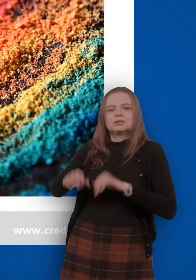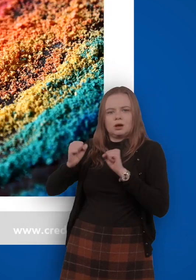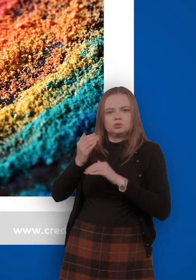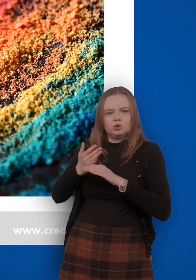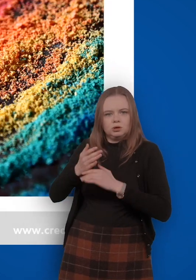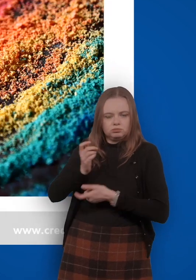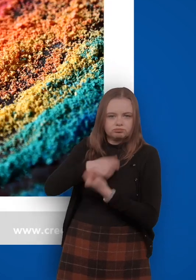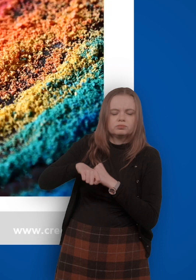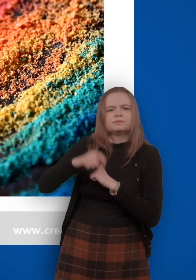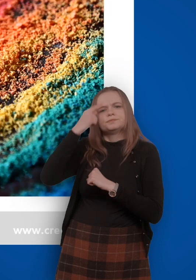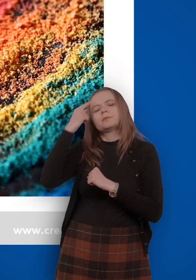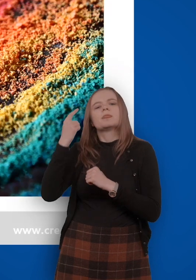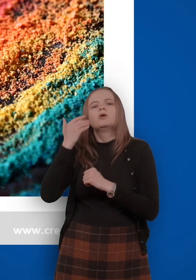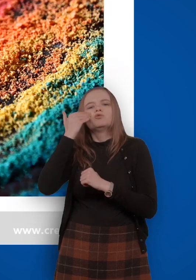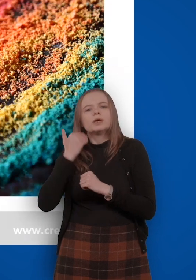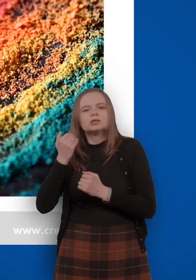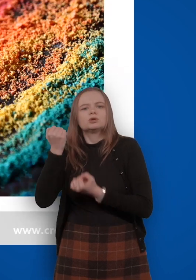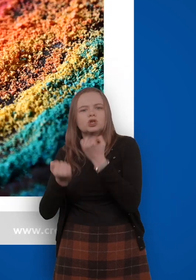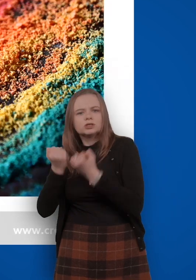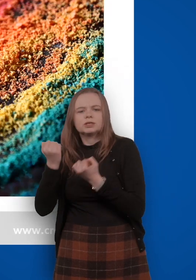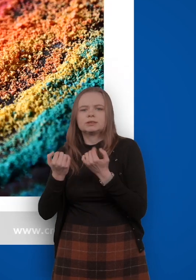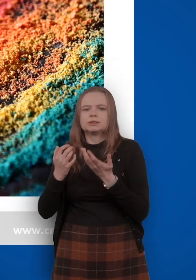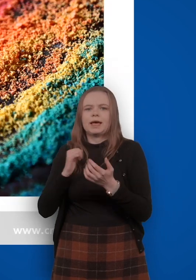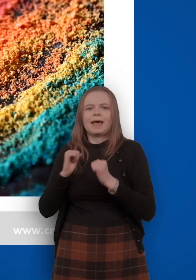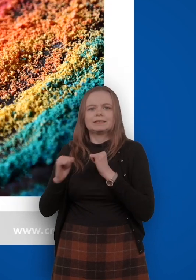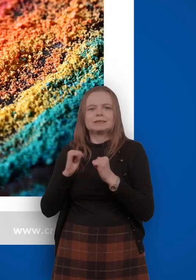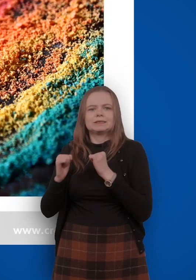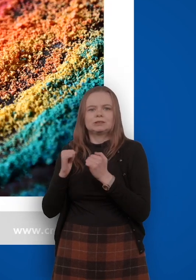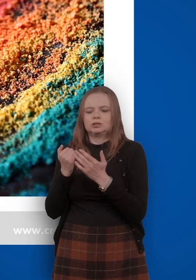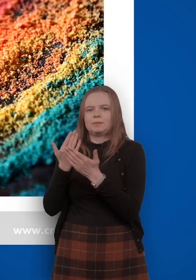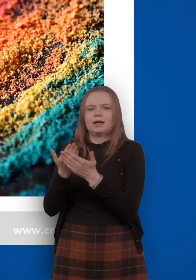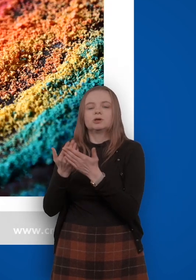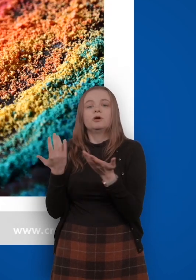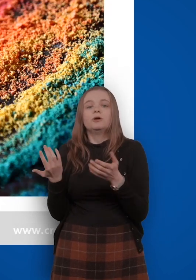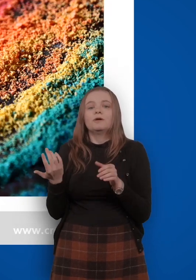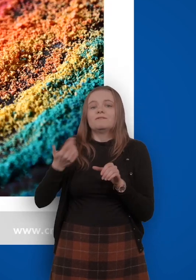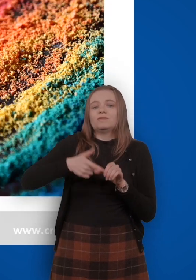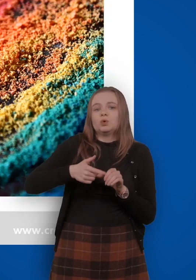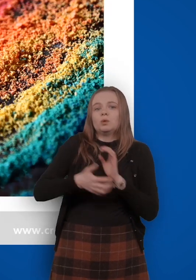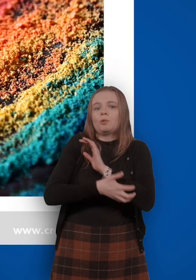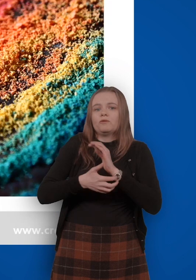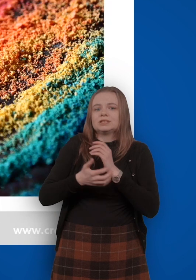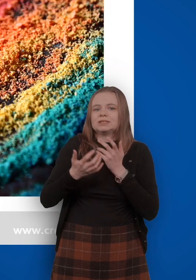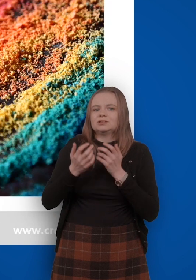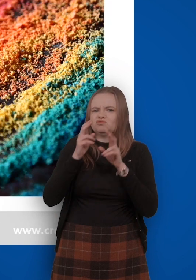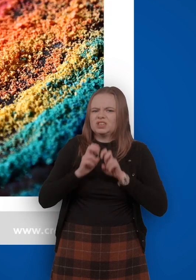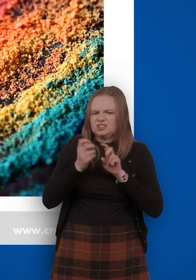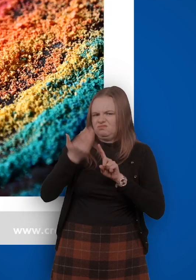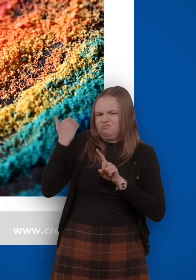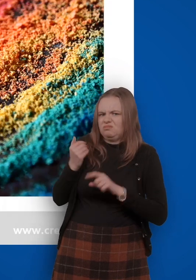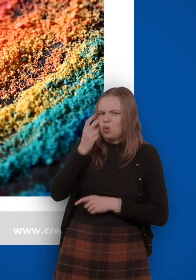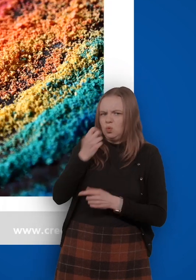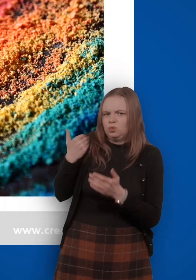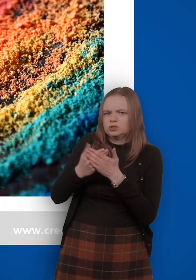about racial justice and energy demand, and realized that fuel poverty research, which is quite old now, been going for 30 or